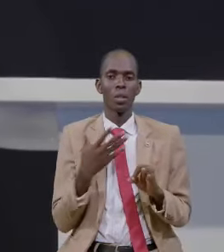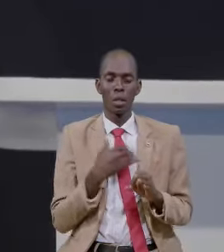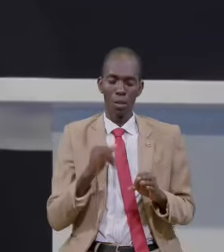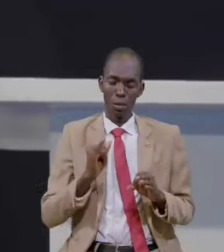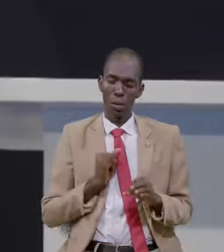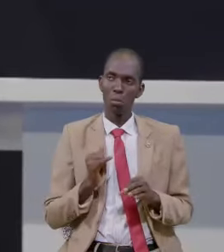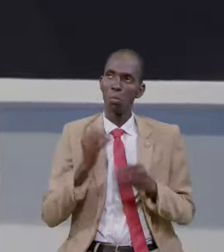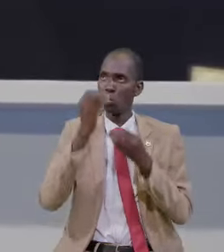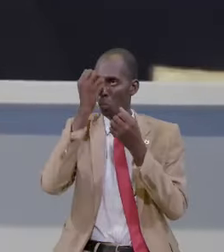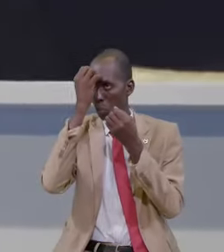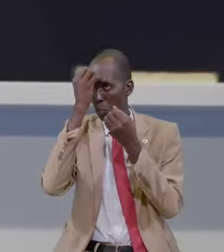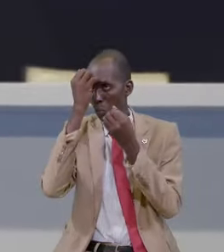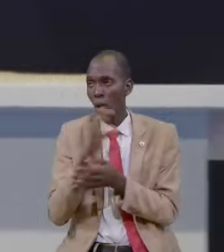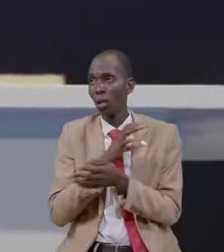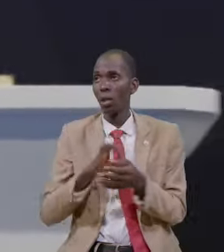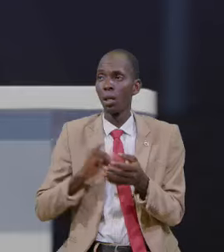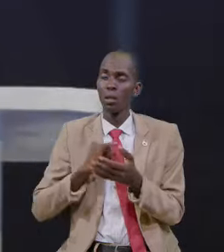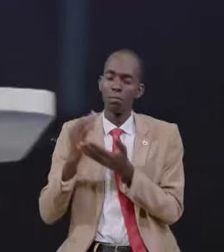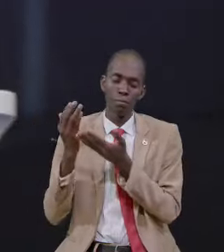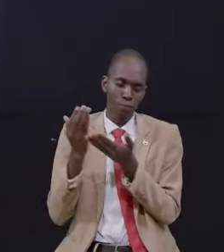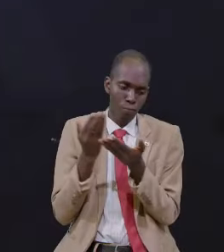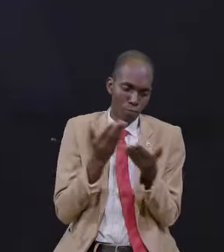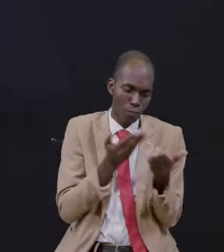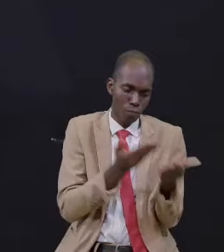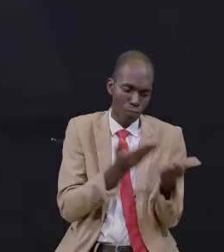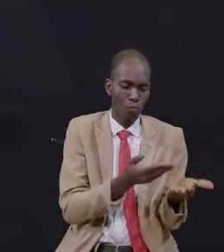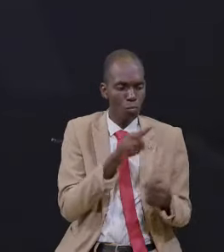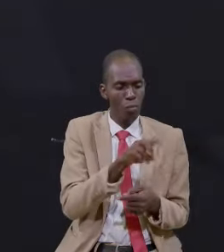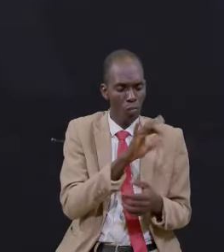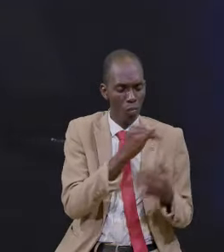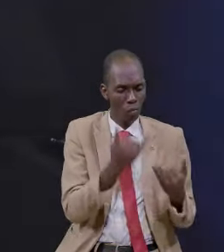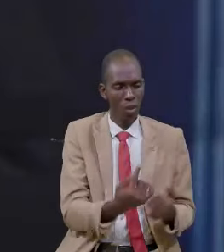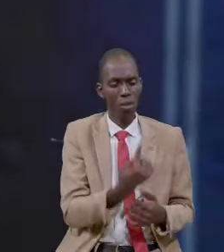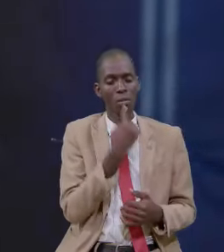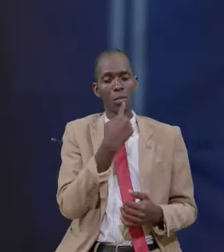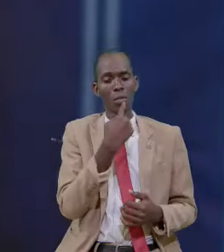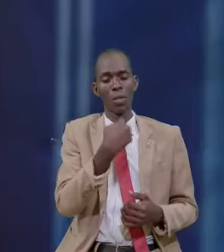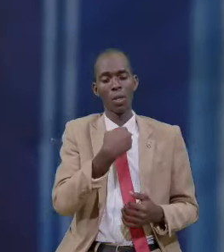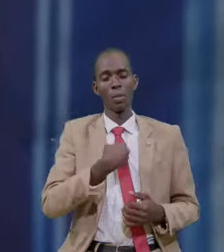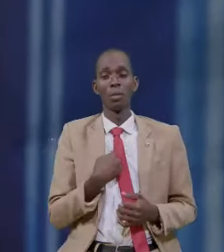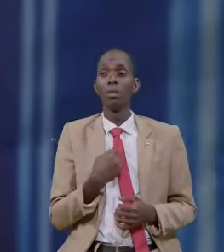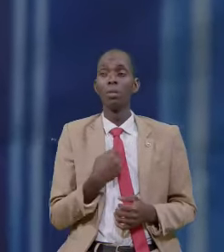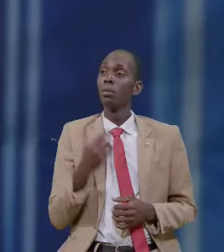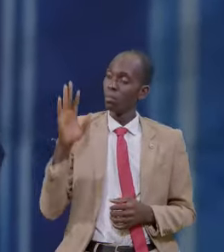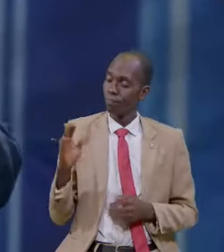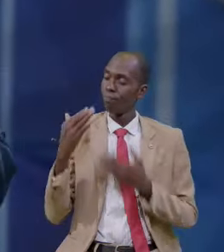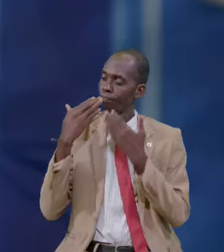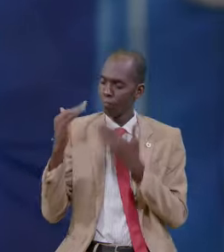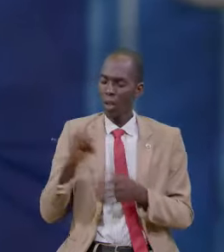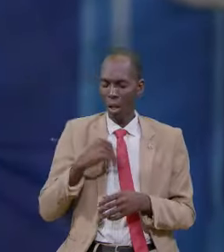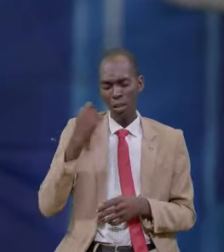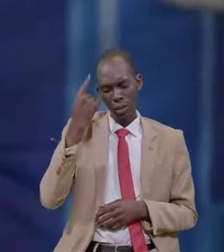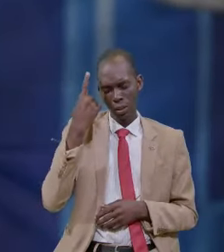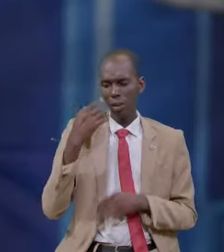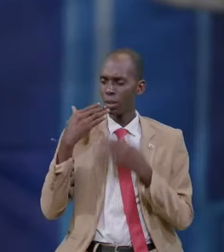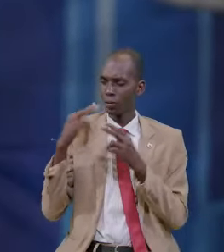you, and you say, Pastor, I understand. Thank you very much. Let me think